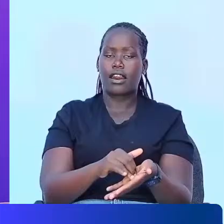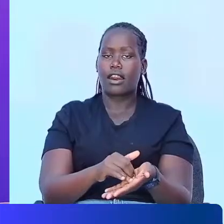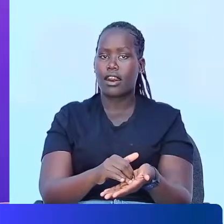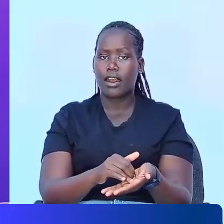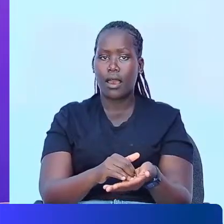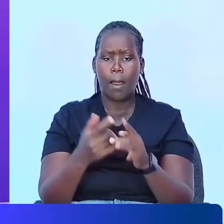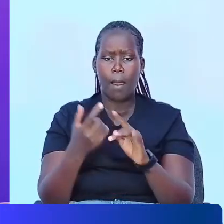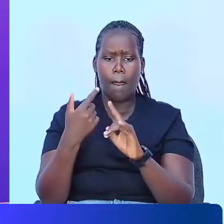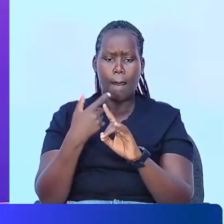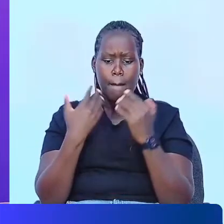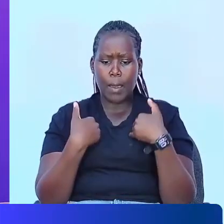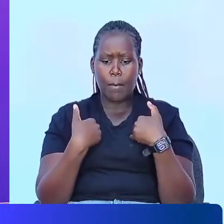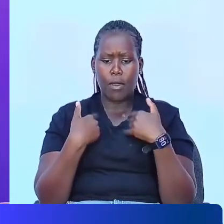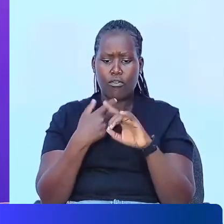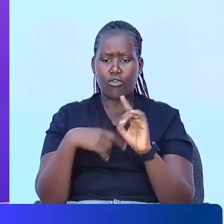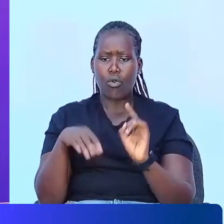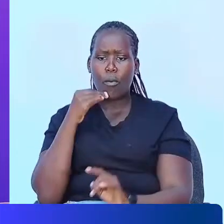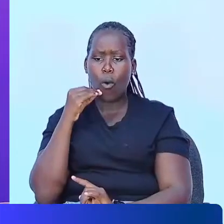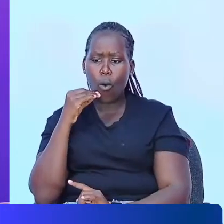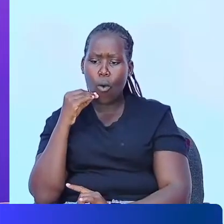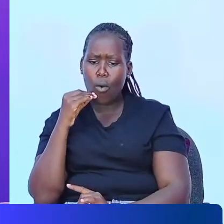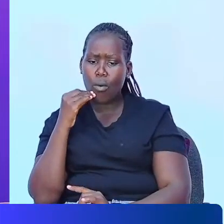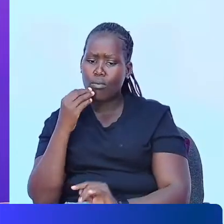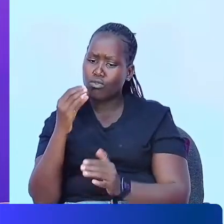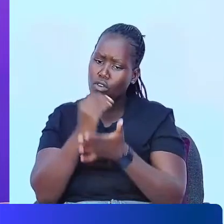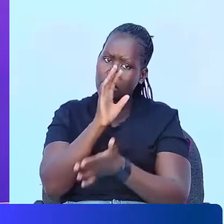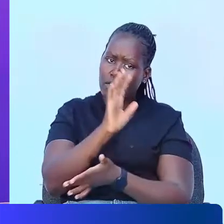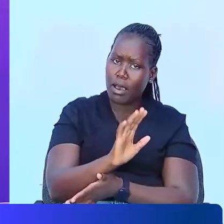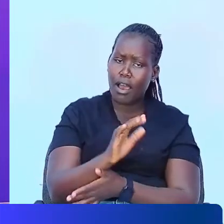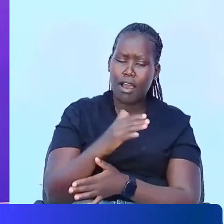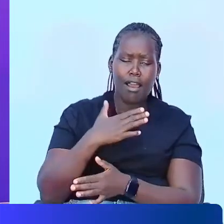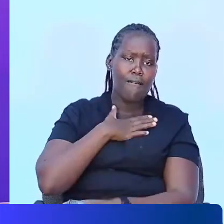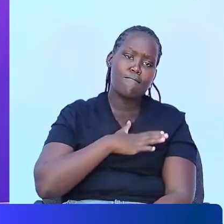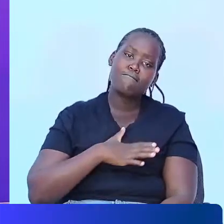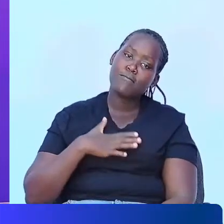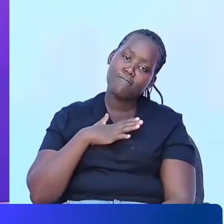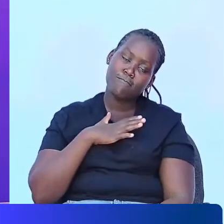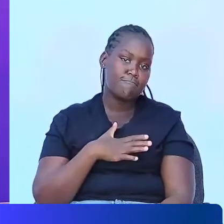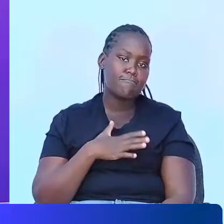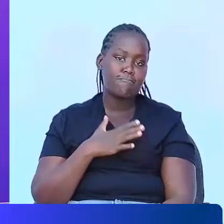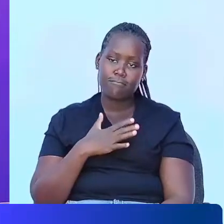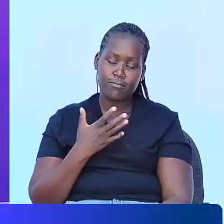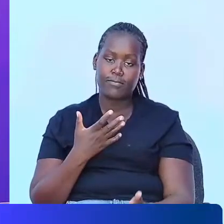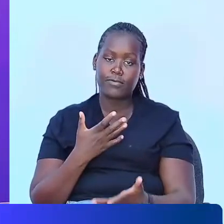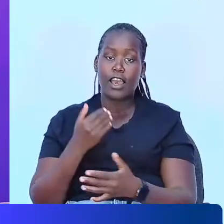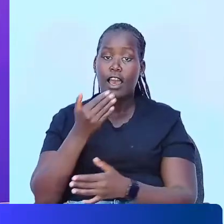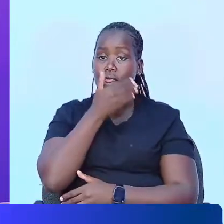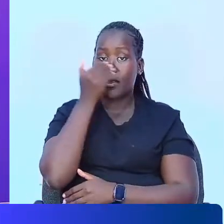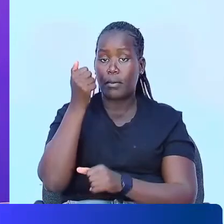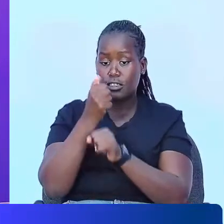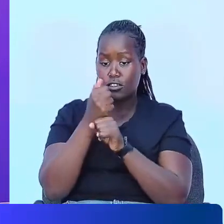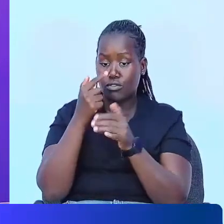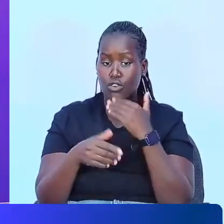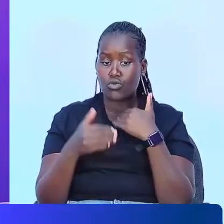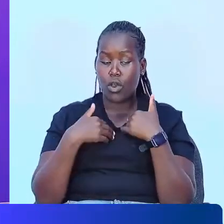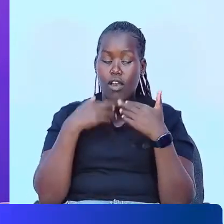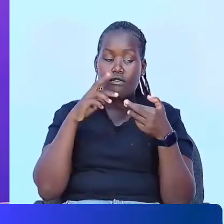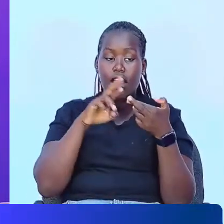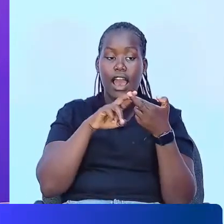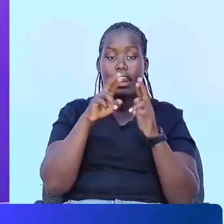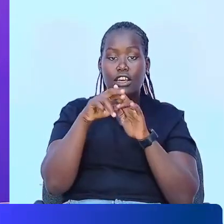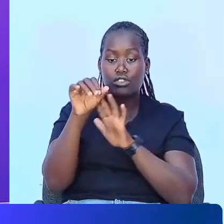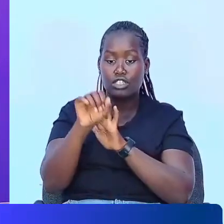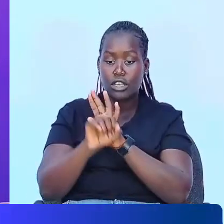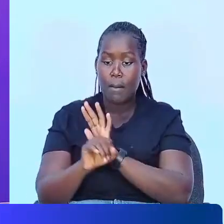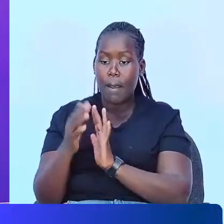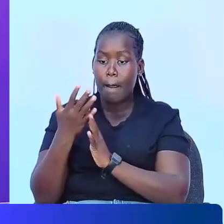way to the office. Please get into the office. The best is for us to have a relationship between